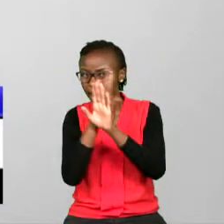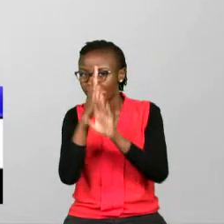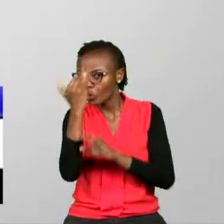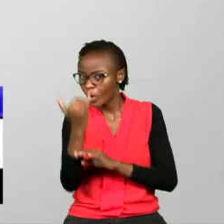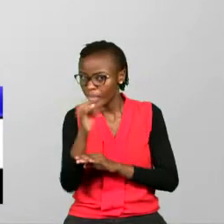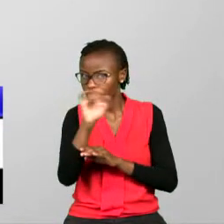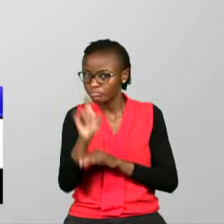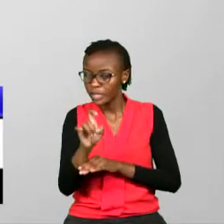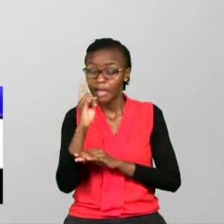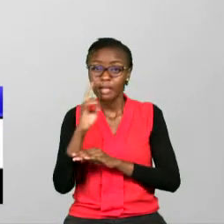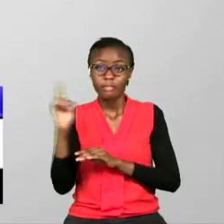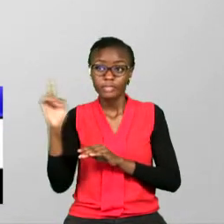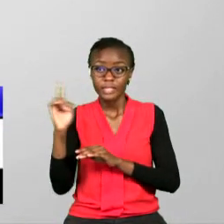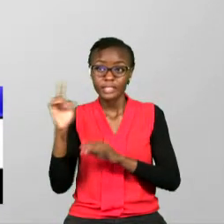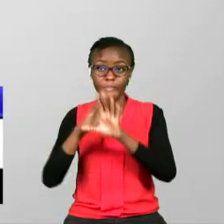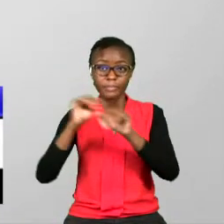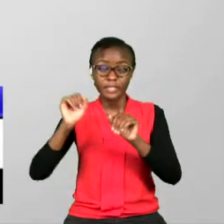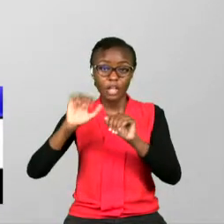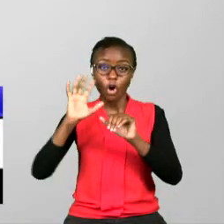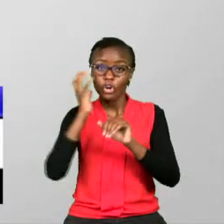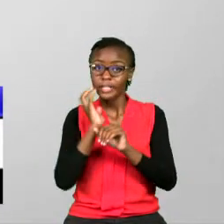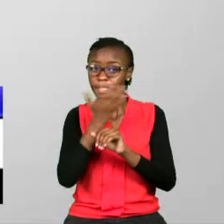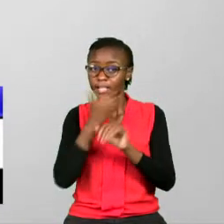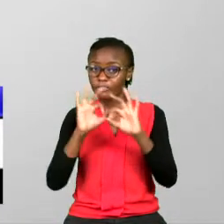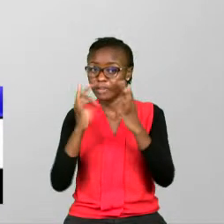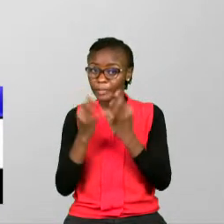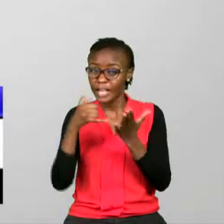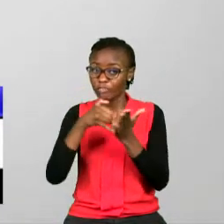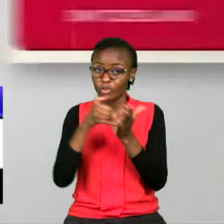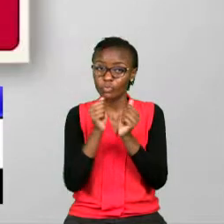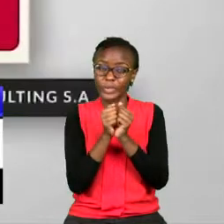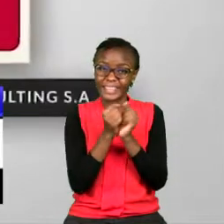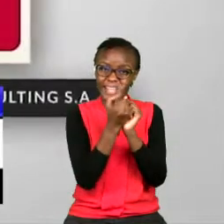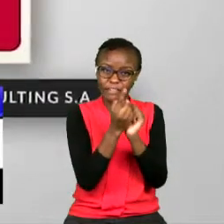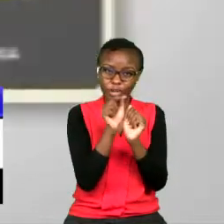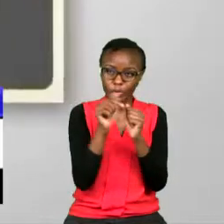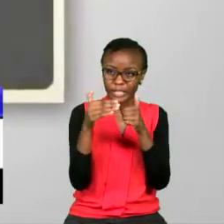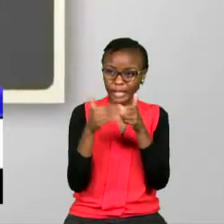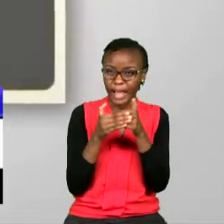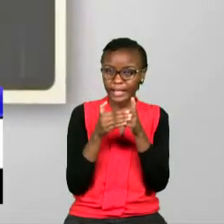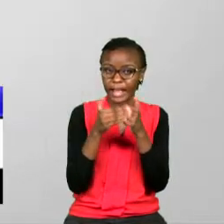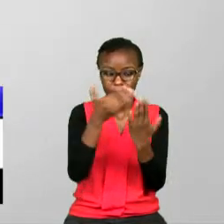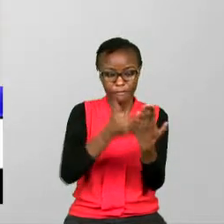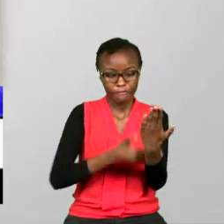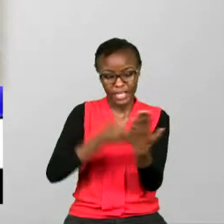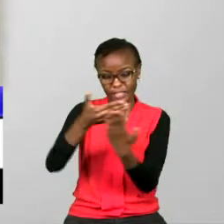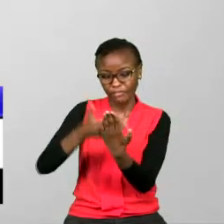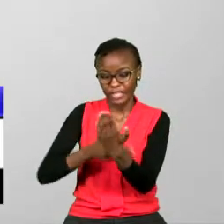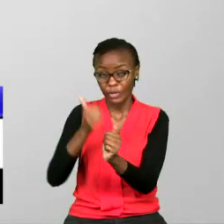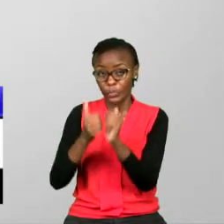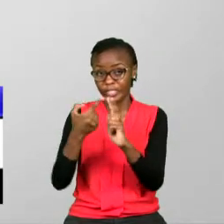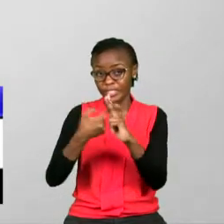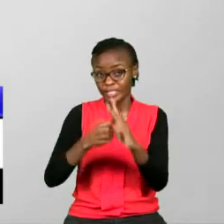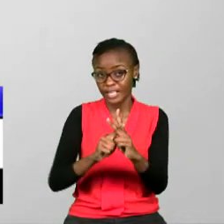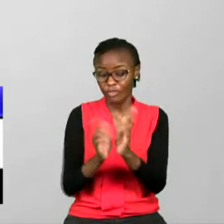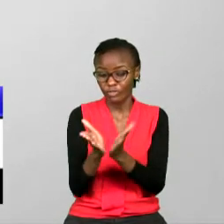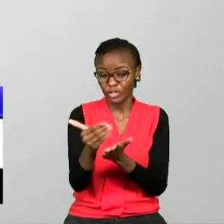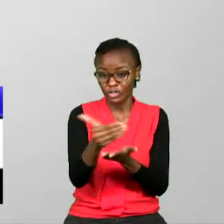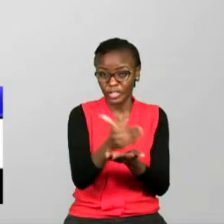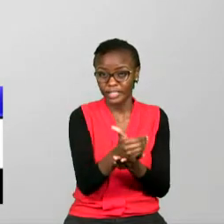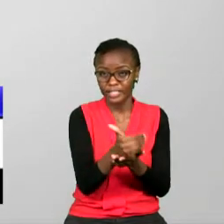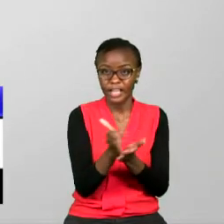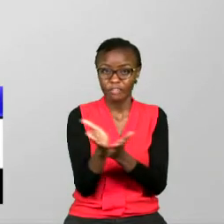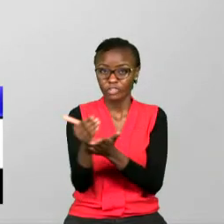among the high-profile individuals linked to more than 11.9 files where they began to accumulate much of